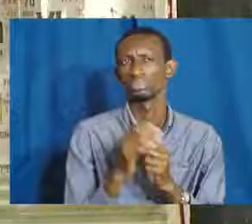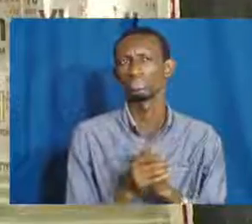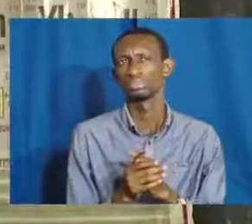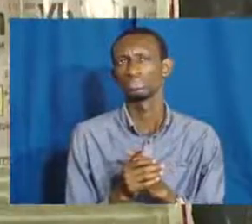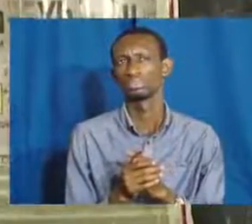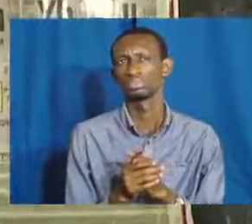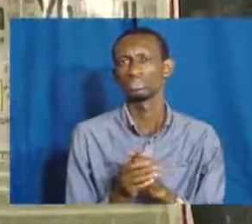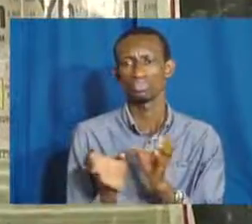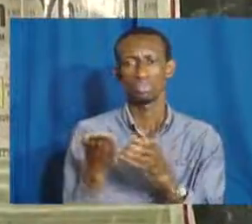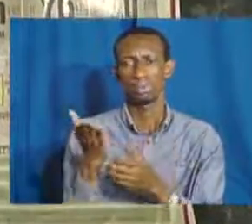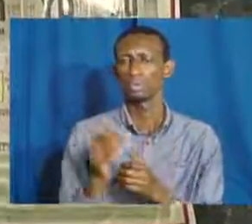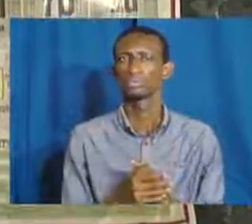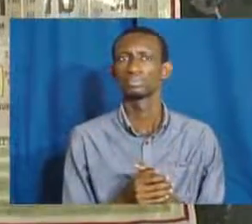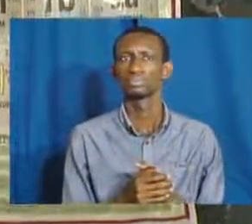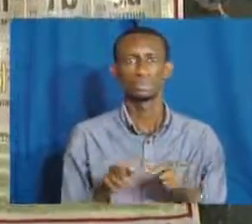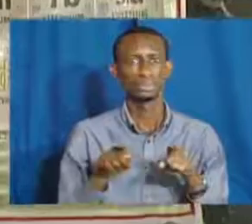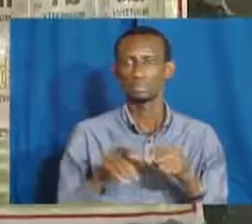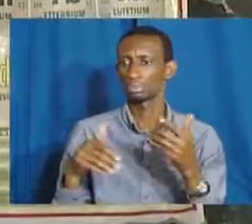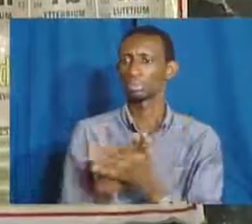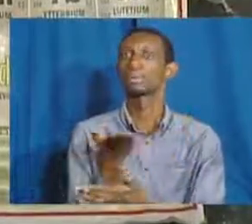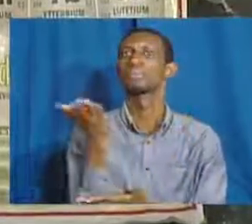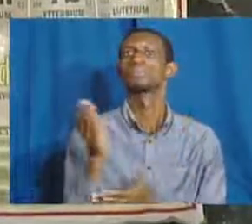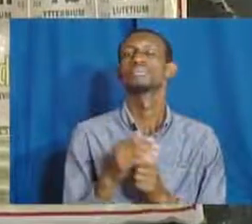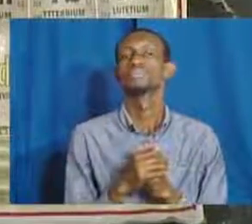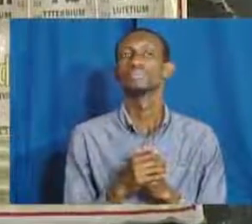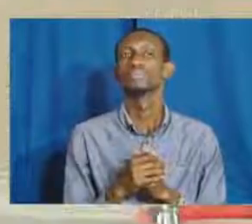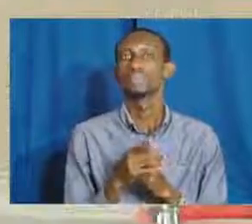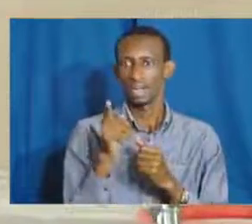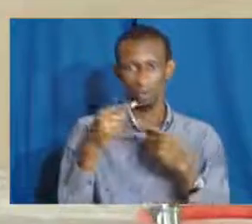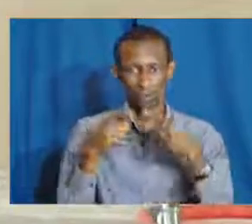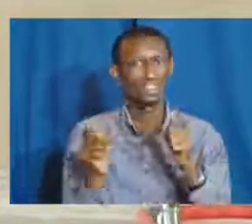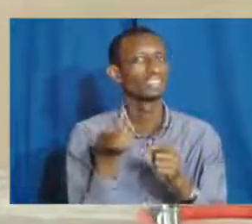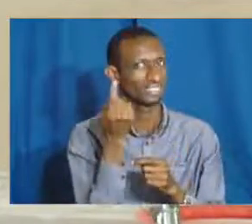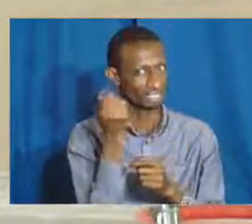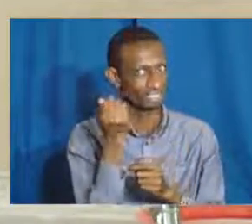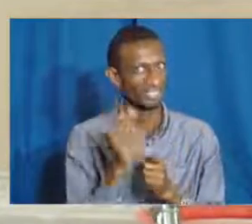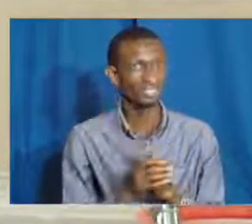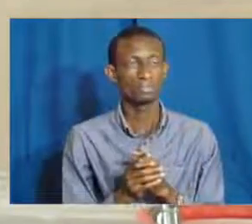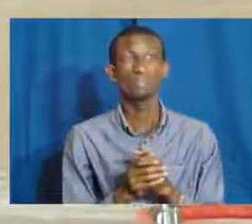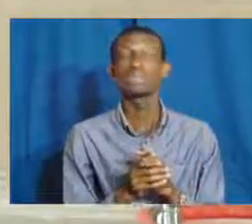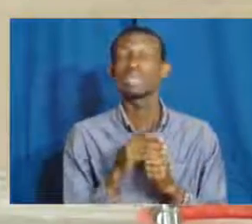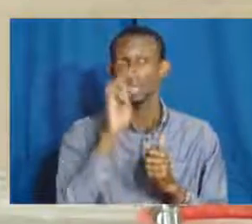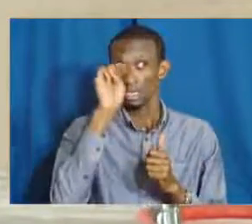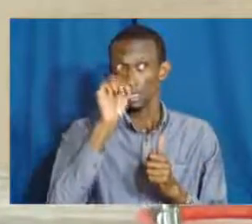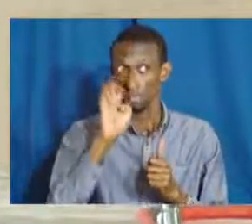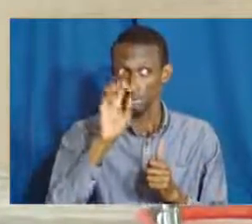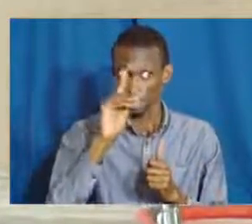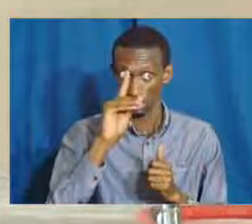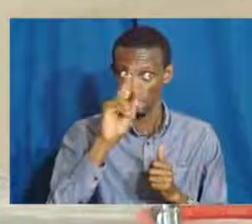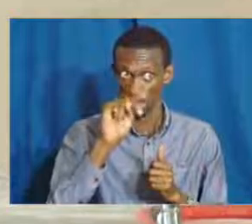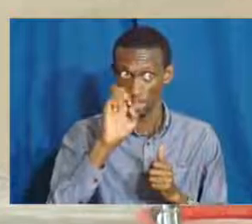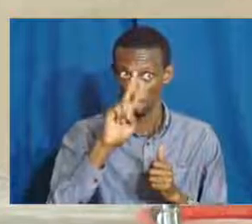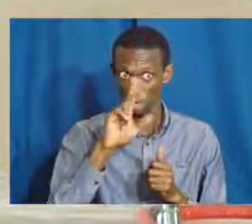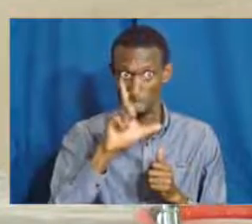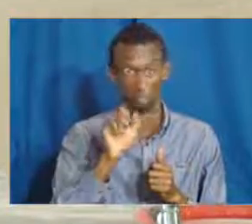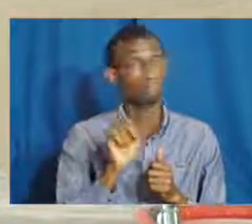these groups as it is indicated. So that is another difference. In Mendeleev's periodic table, you'll find some